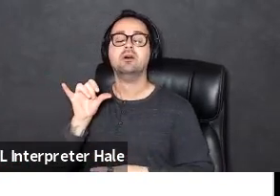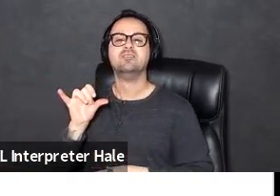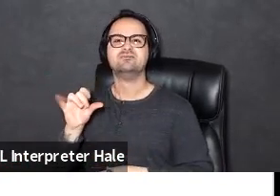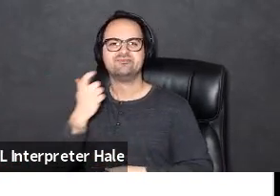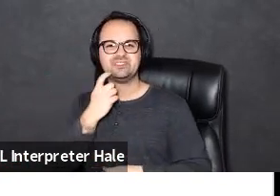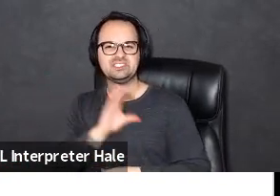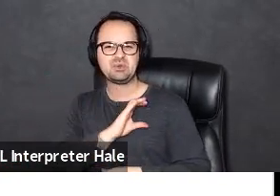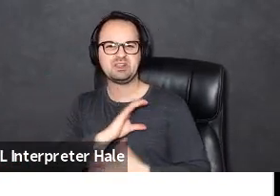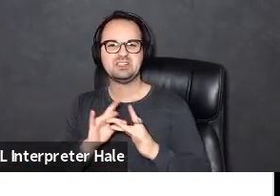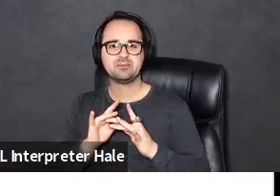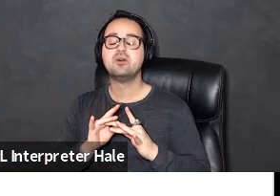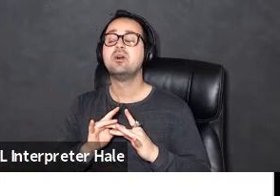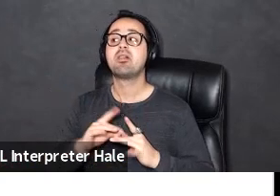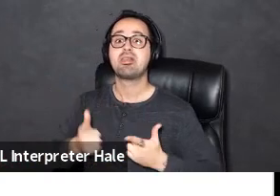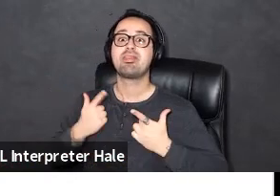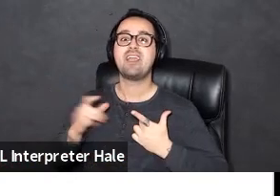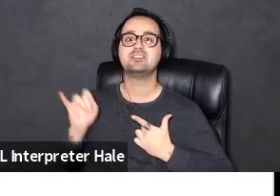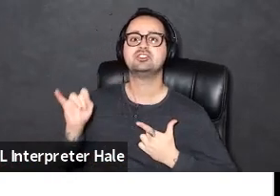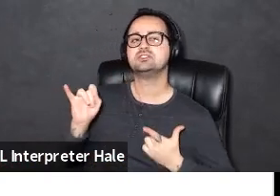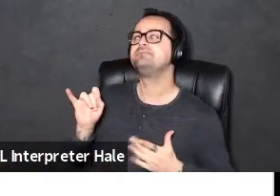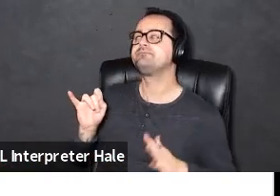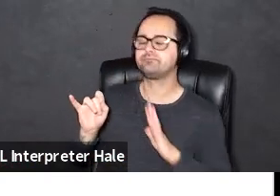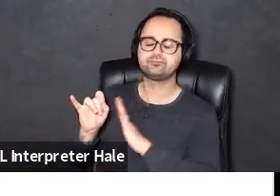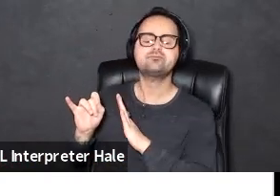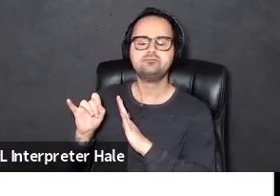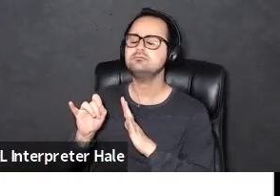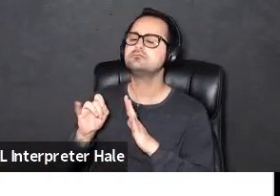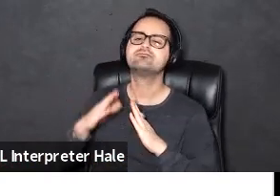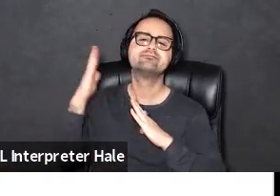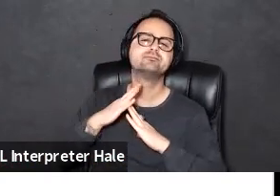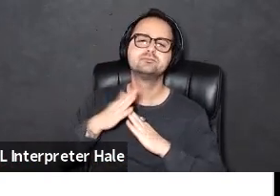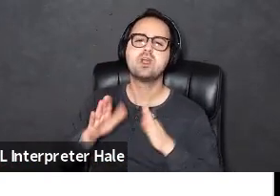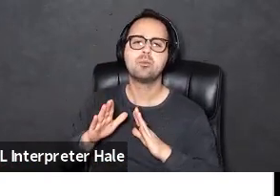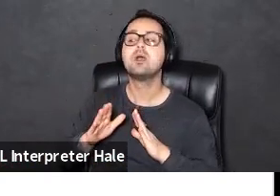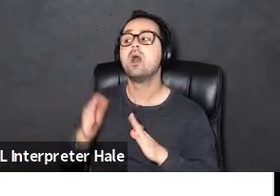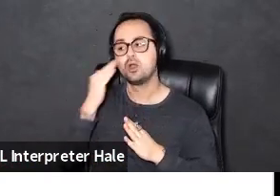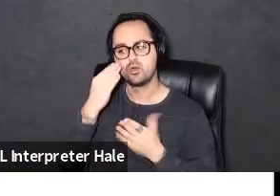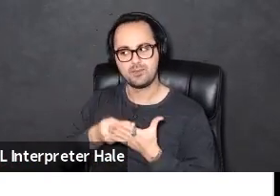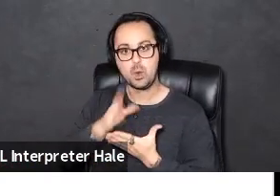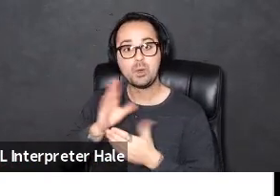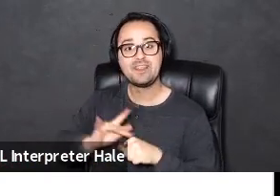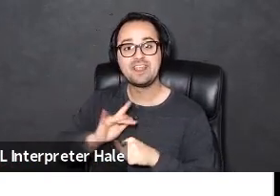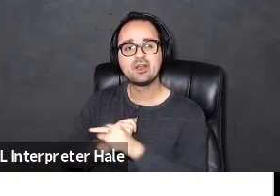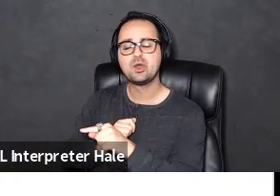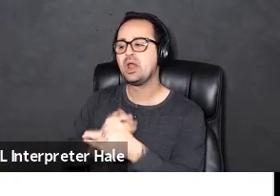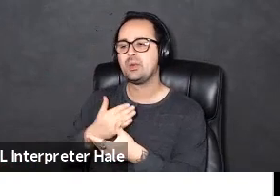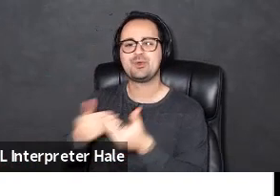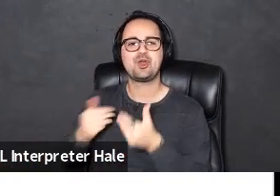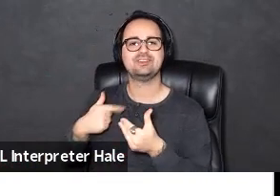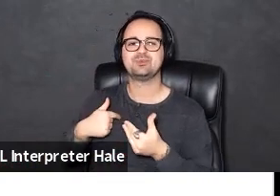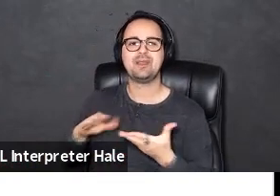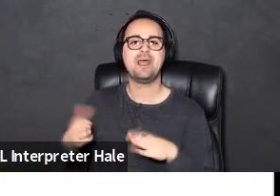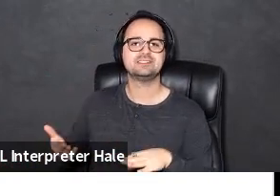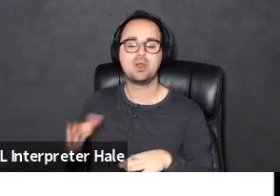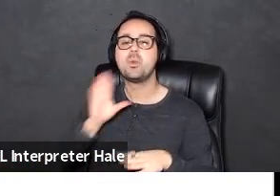about, leveraging life insurance is one of the most efficient ways to make sure I know the money is going to be there regardless of when I pass.